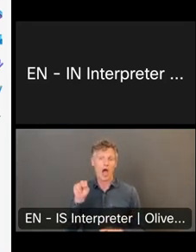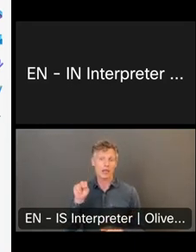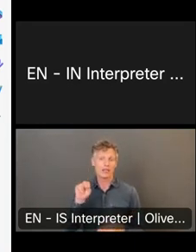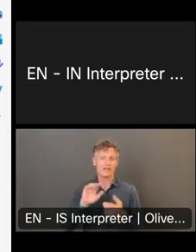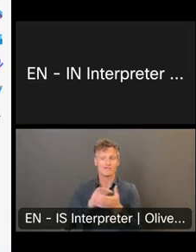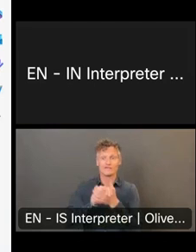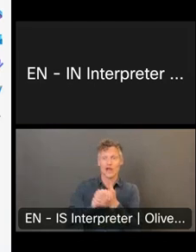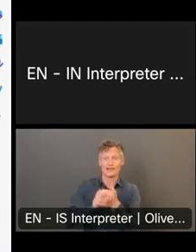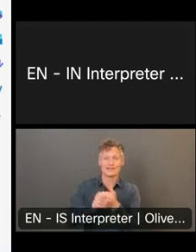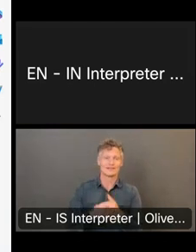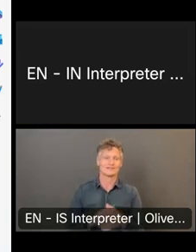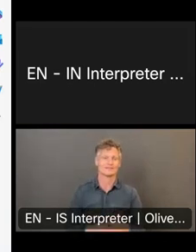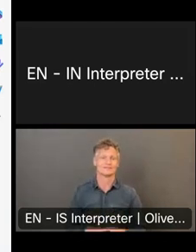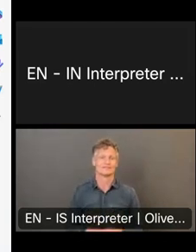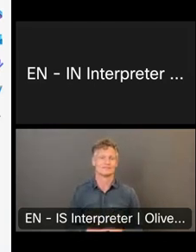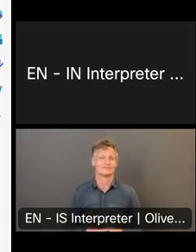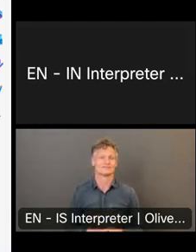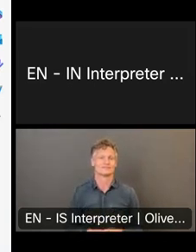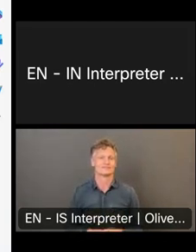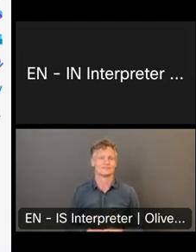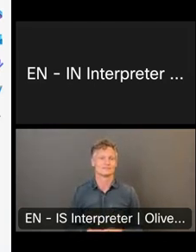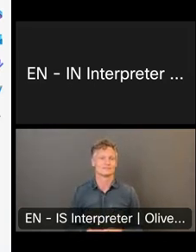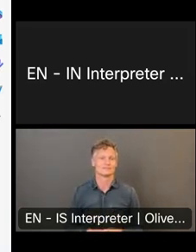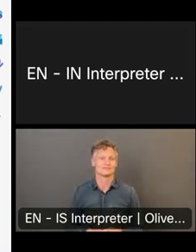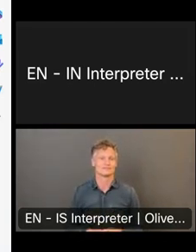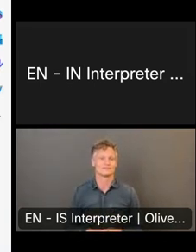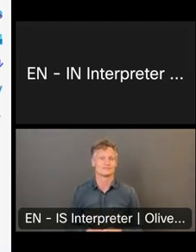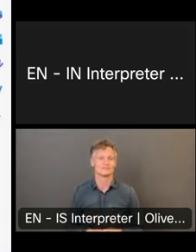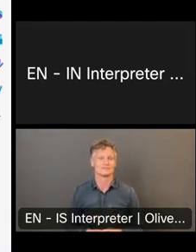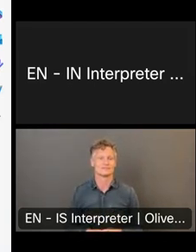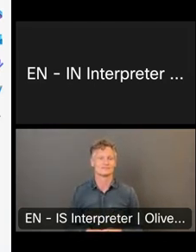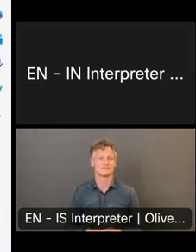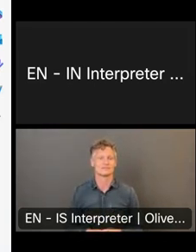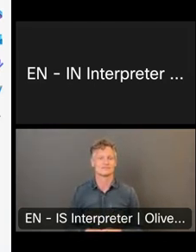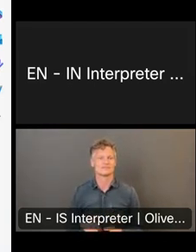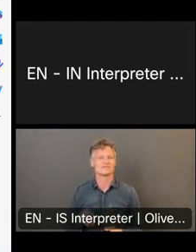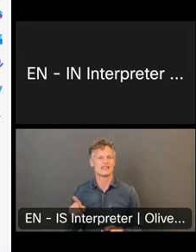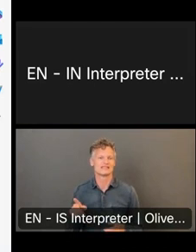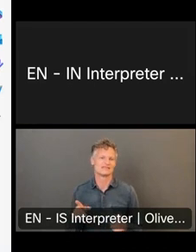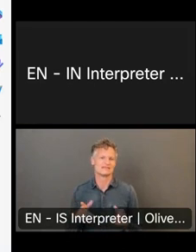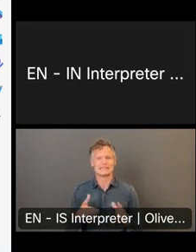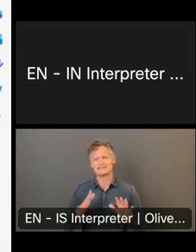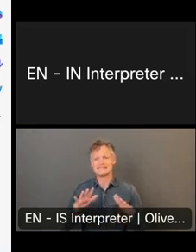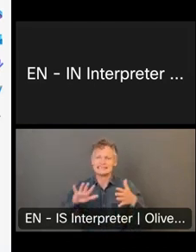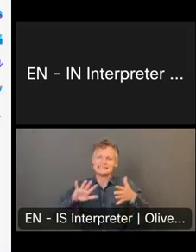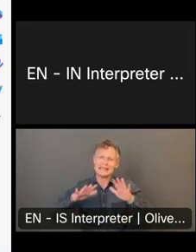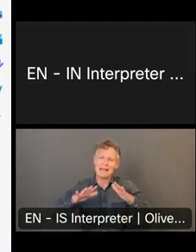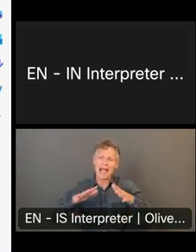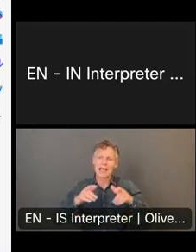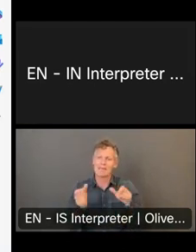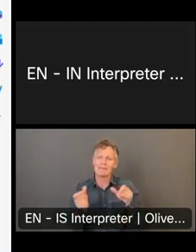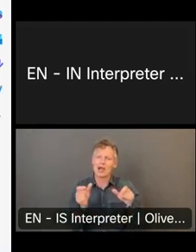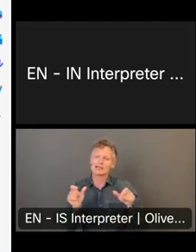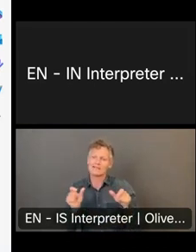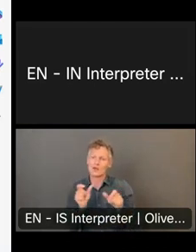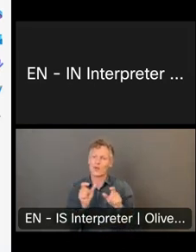focus or duplication, which I'll come to in a minute, as instances of these semi-productive word